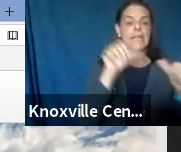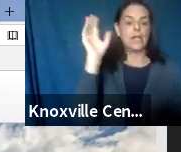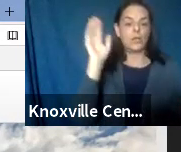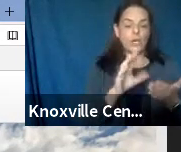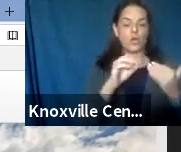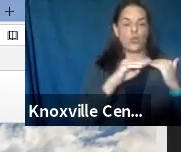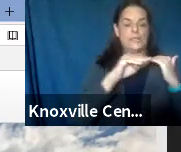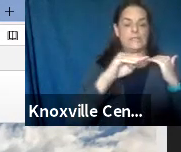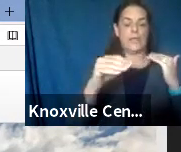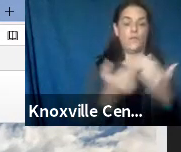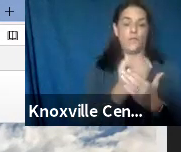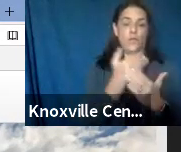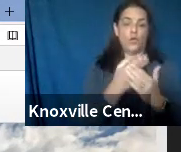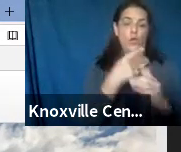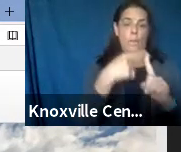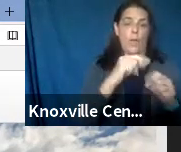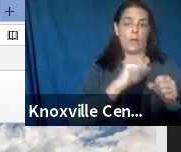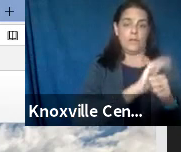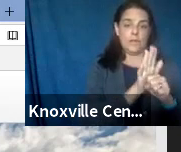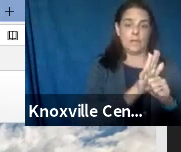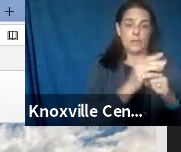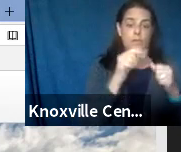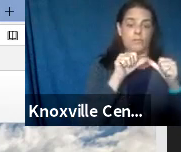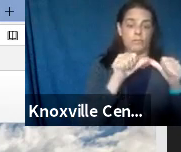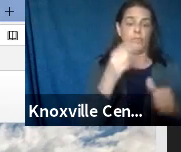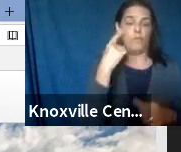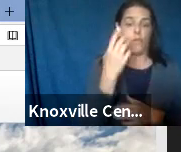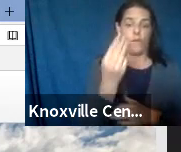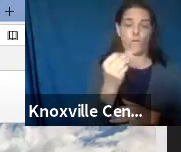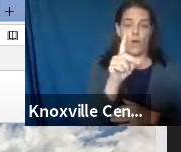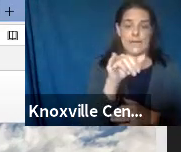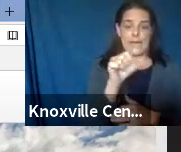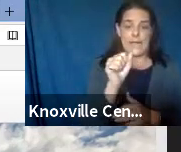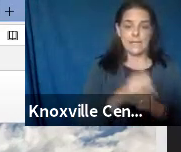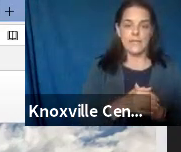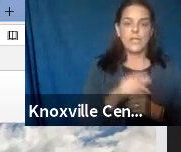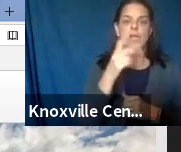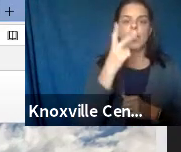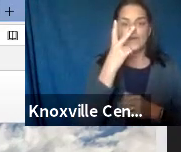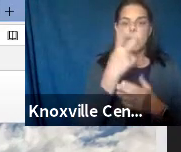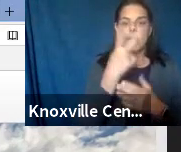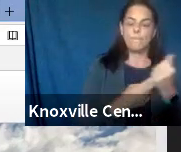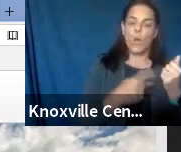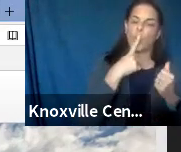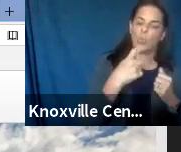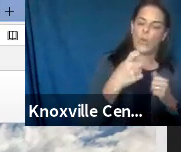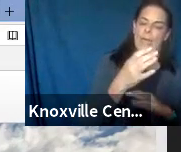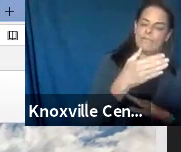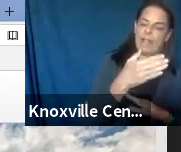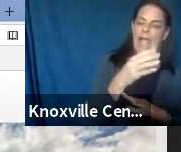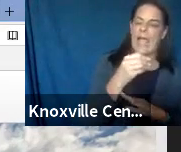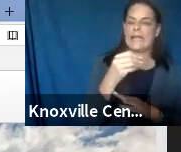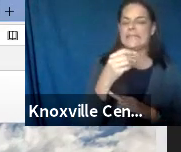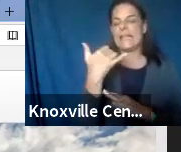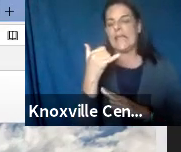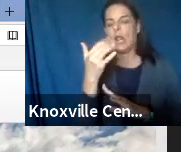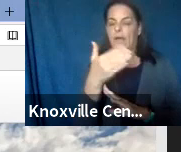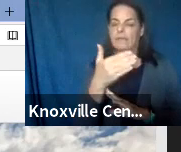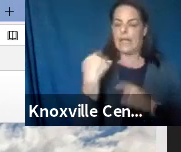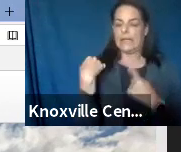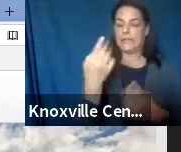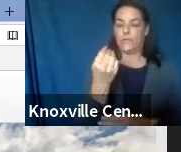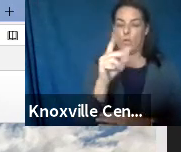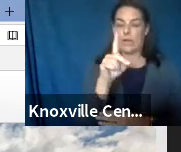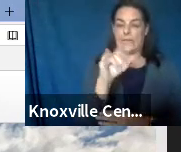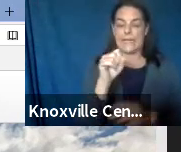in new cases for 14 days. We've seen both red and yellow flags in the last 14 days, but they were